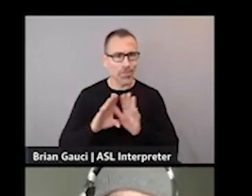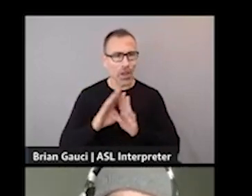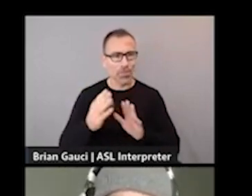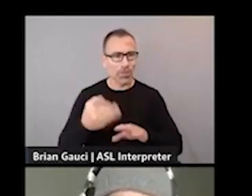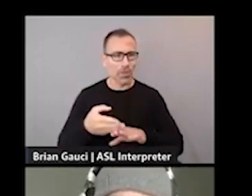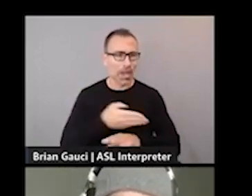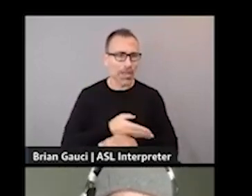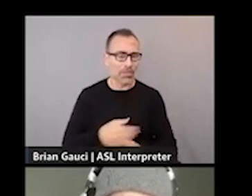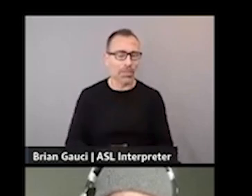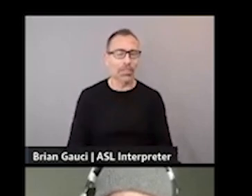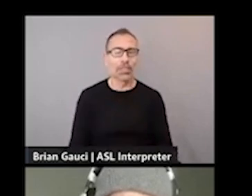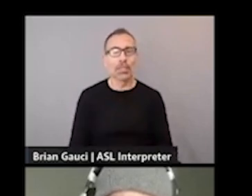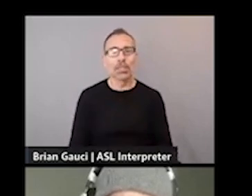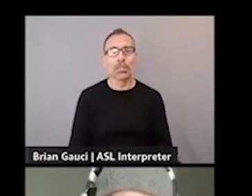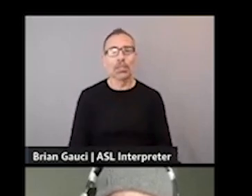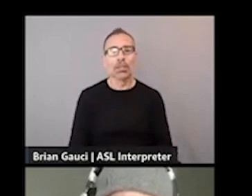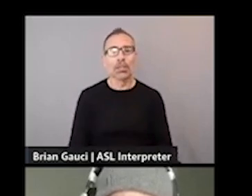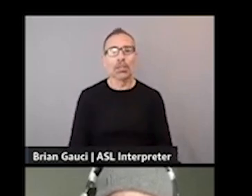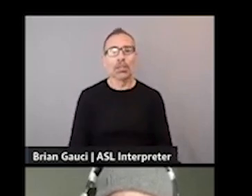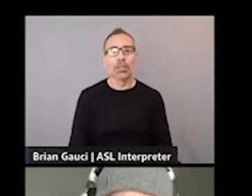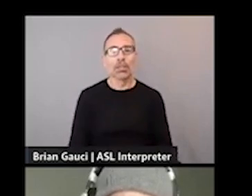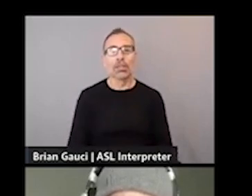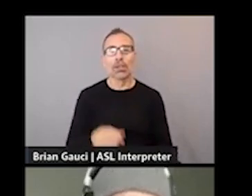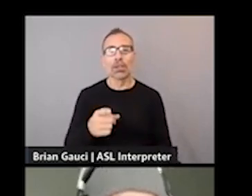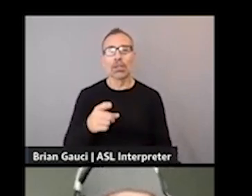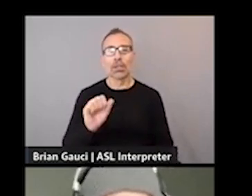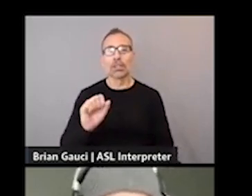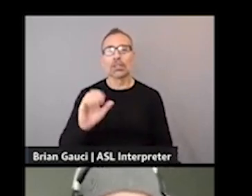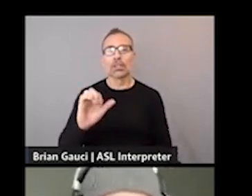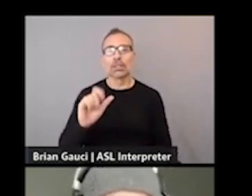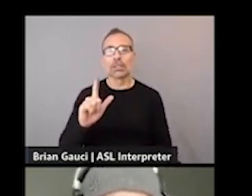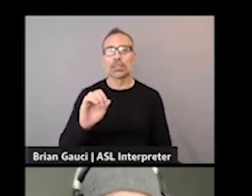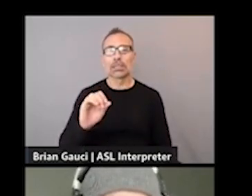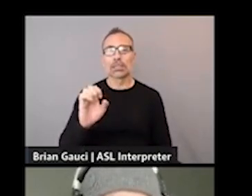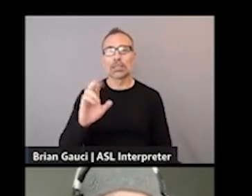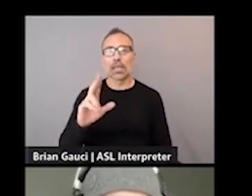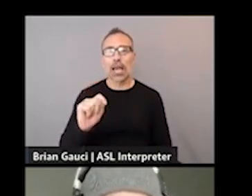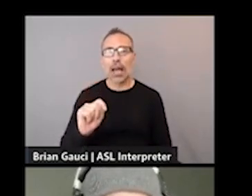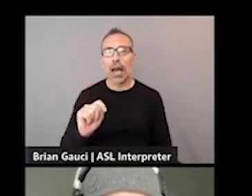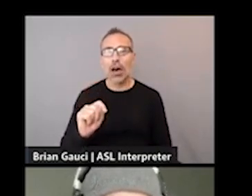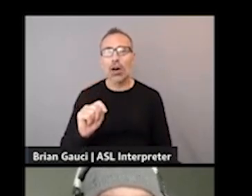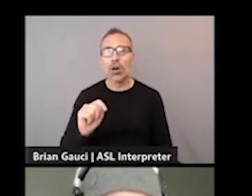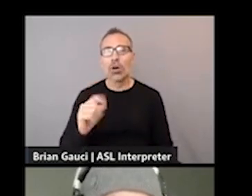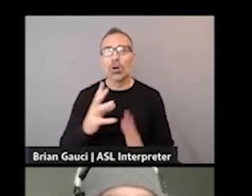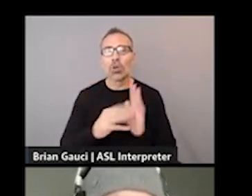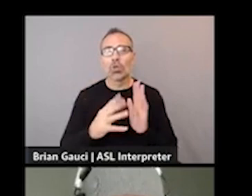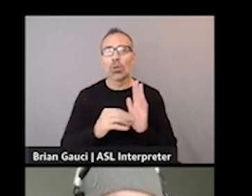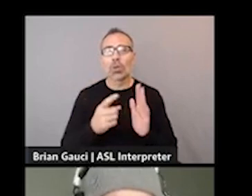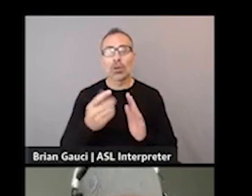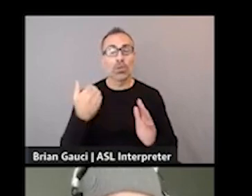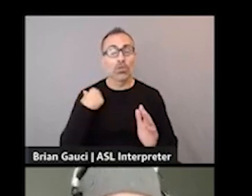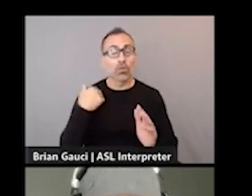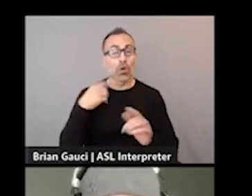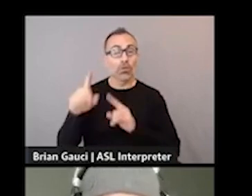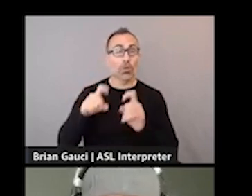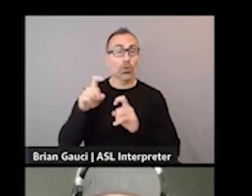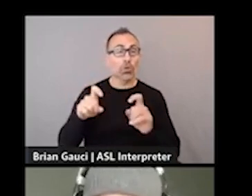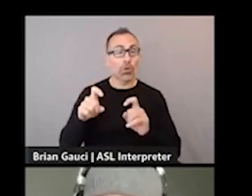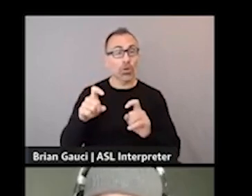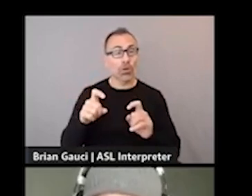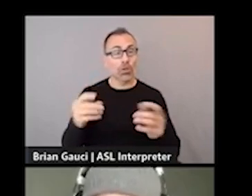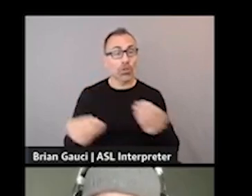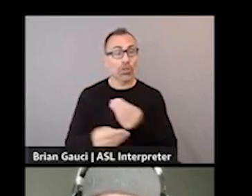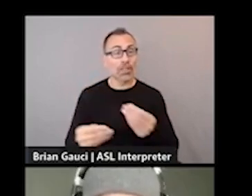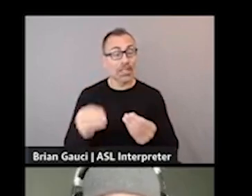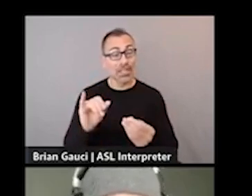enhancement. Scale out replica. Remember, we gave the use case where we said that, hey, for query transactions, what happens is if you really get too